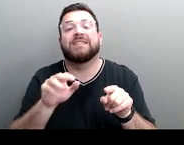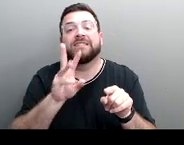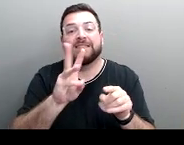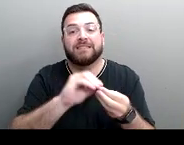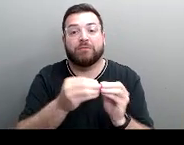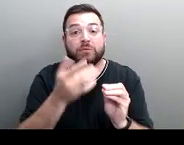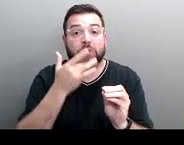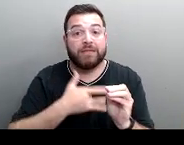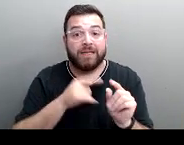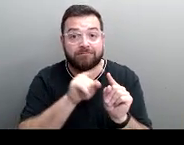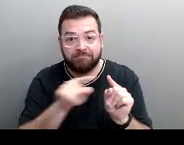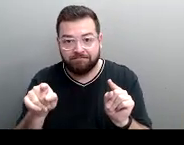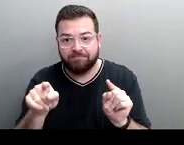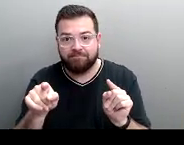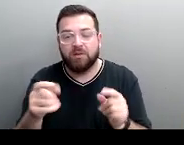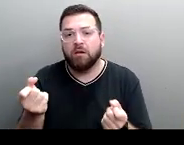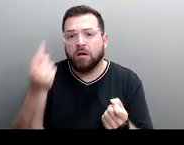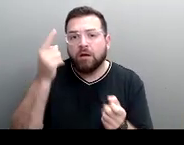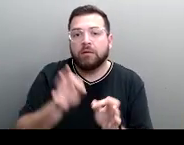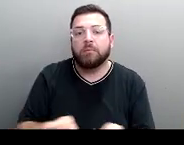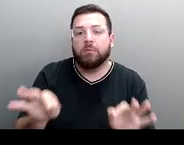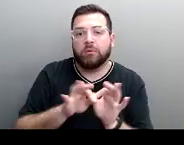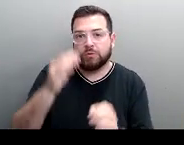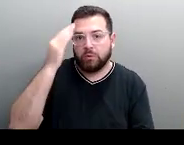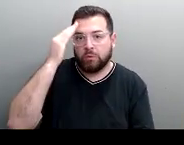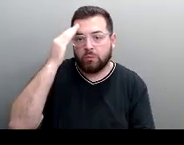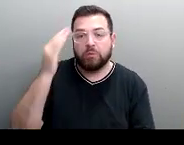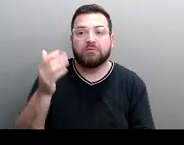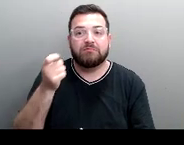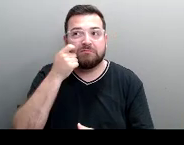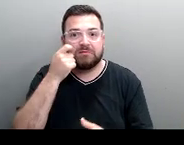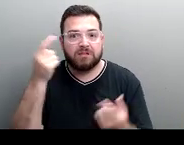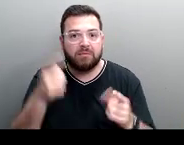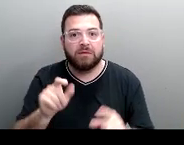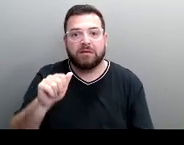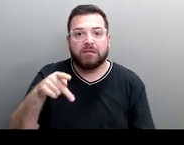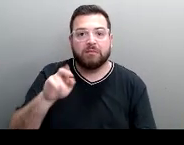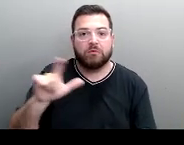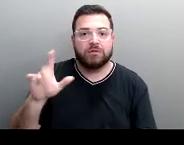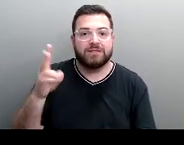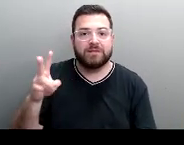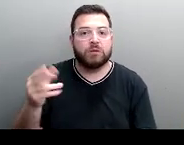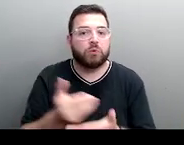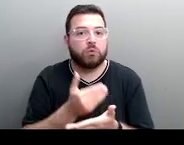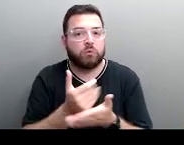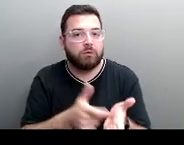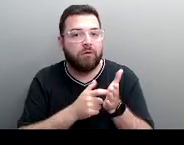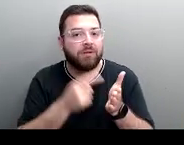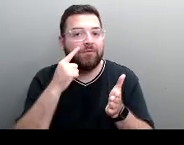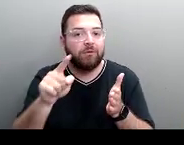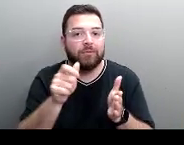Something important to note that there's new password requirements that were introduced on April 17th. So if you haven't changed them